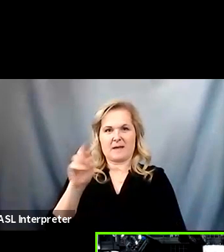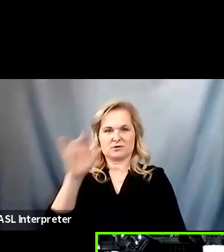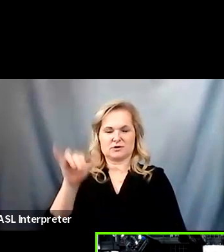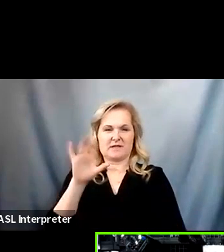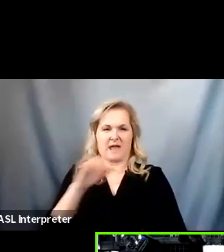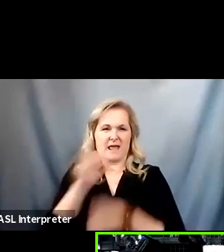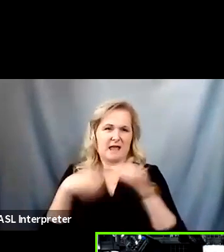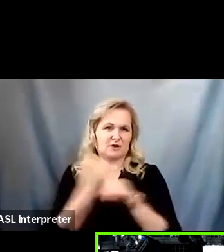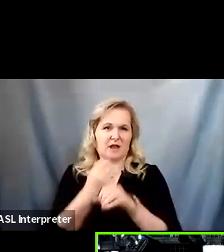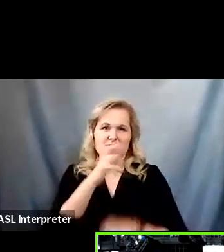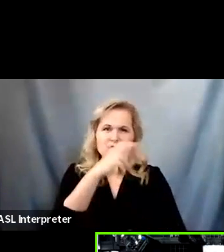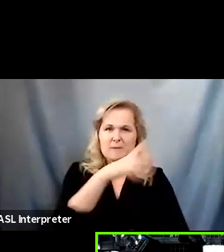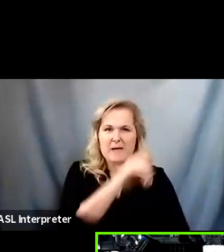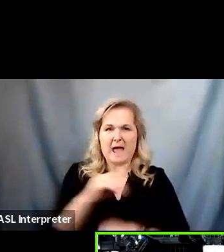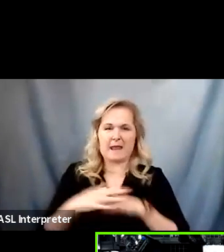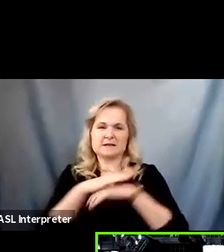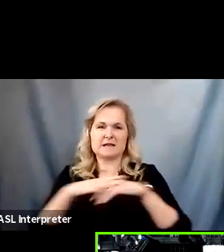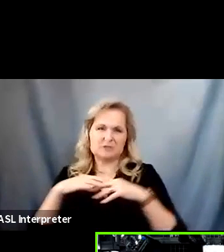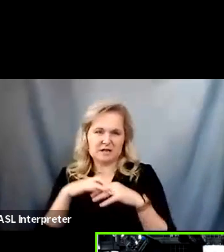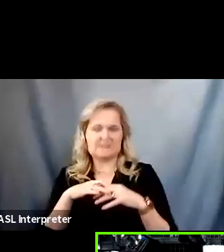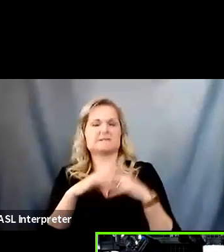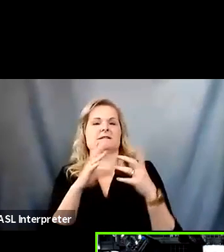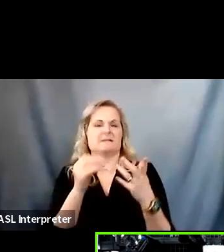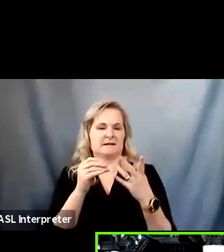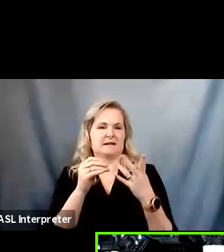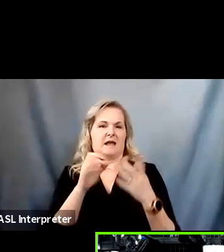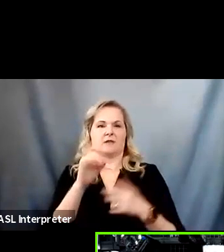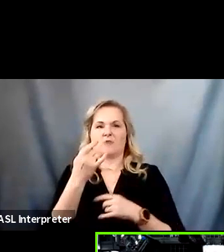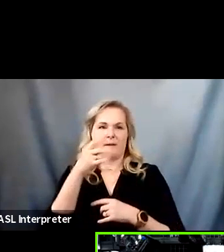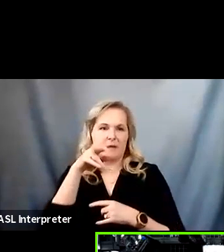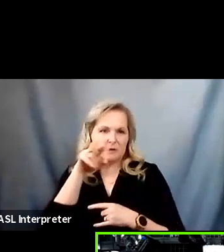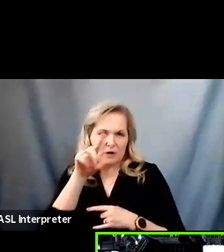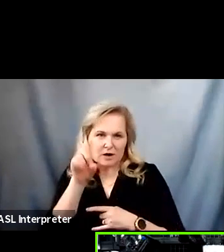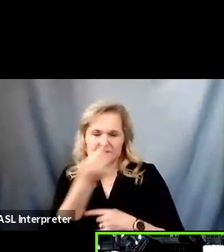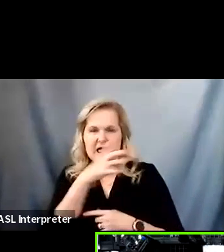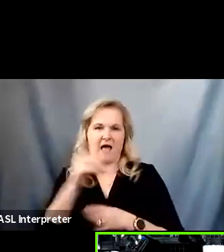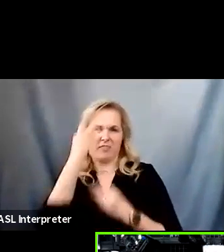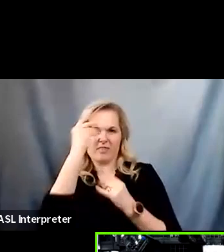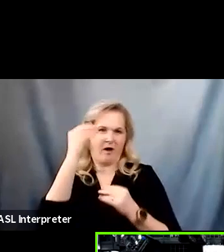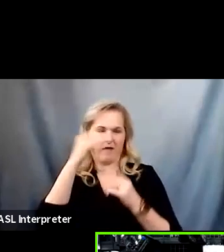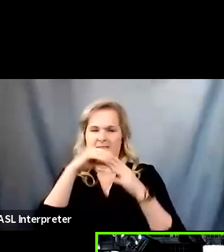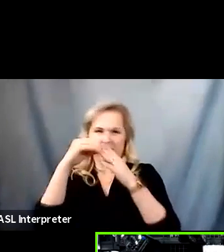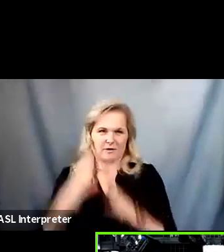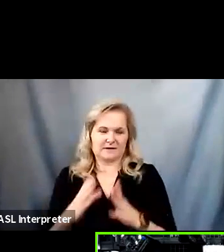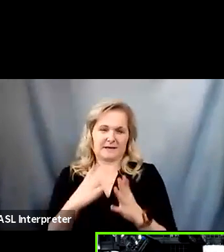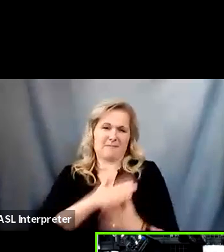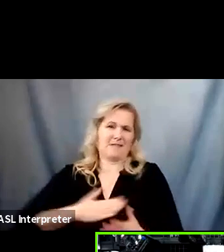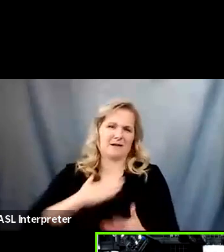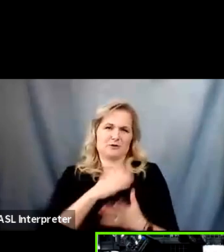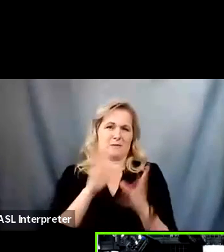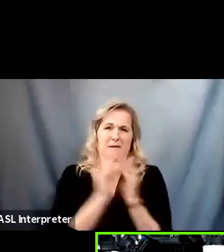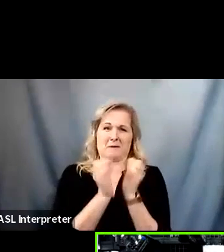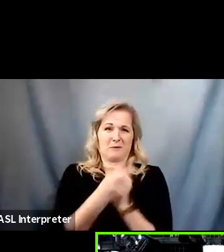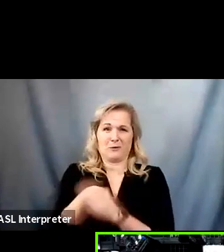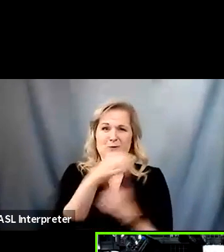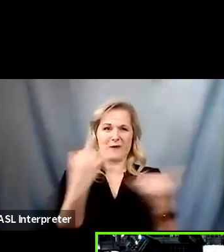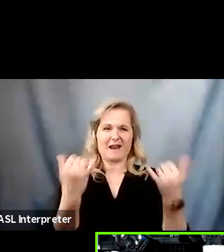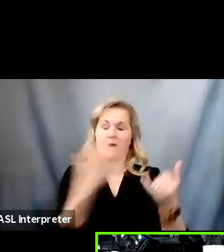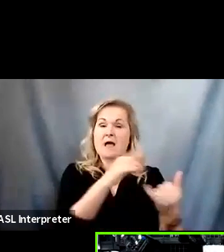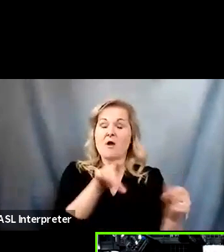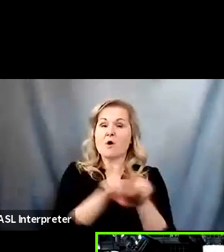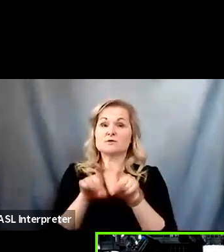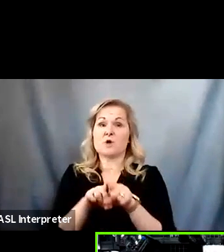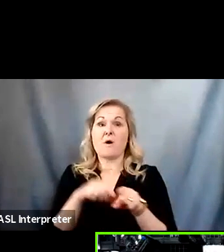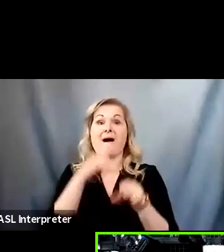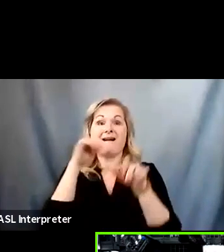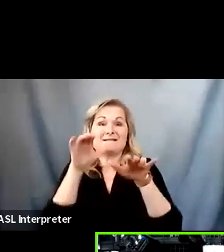Indigenous dramaturgs and thought leaders. And it's such a pleasure to be meeting with you right now. And of course, the thing that's unsettling about